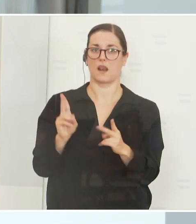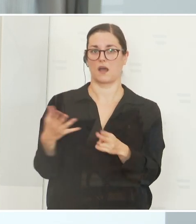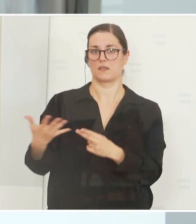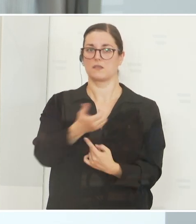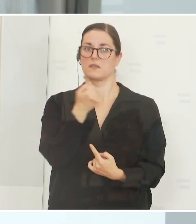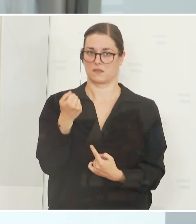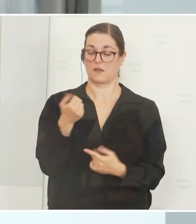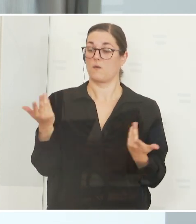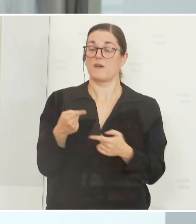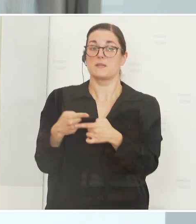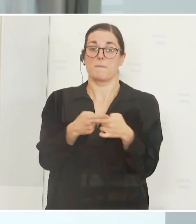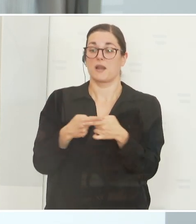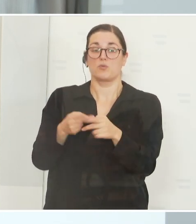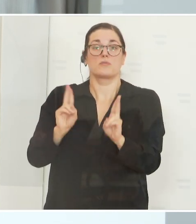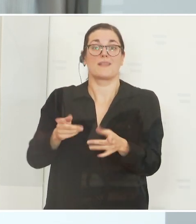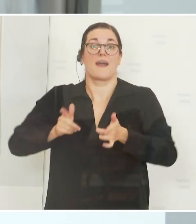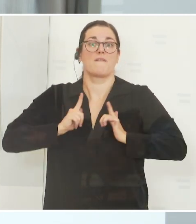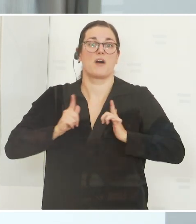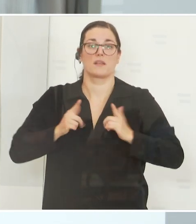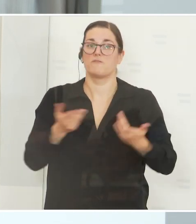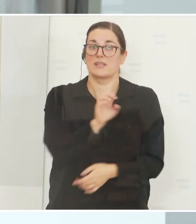can expect from Europe.